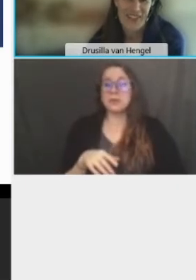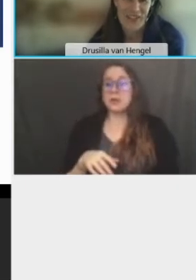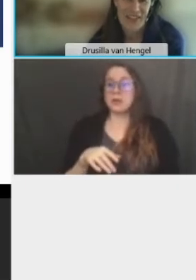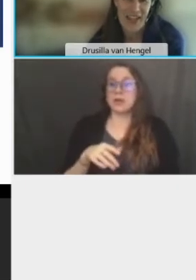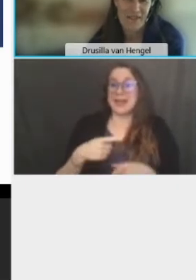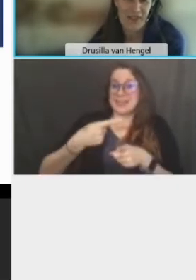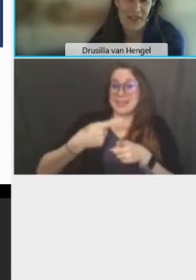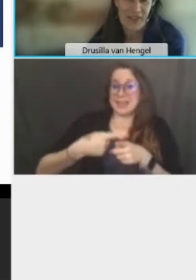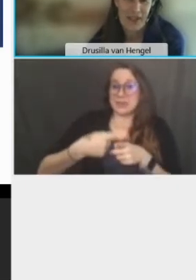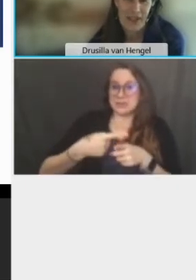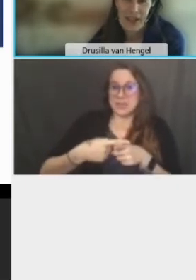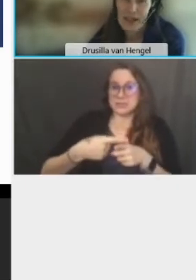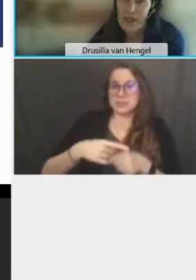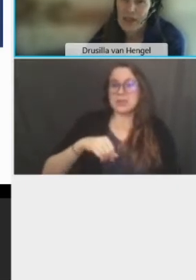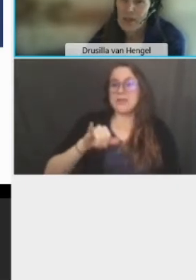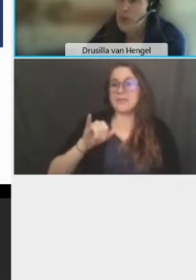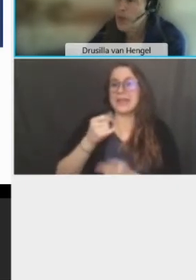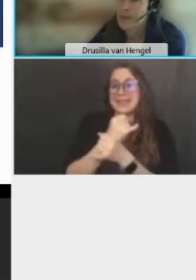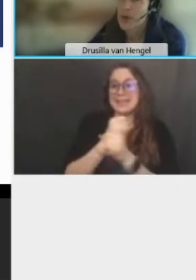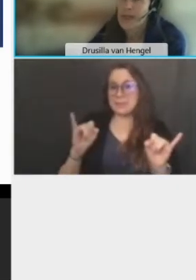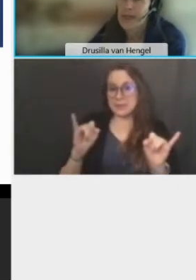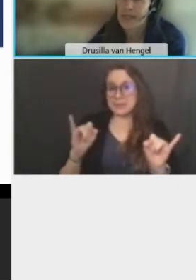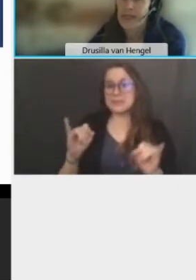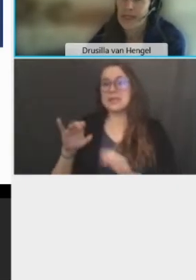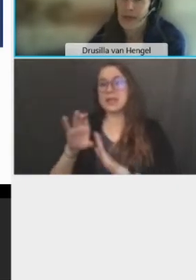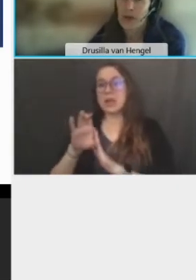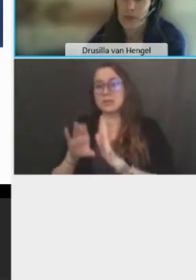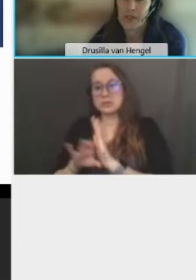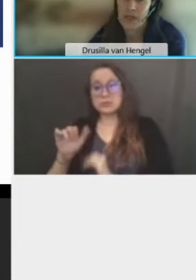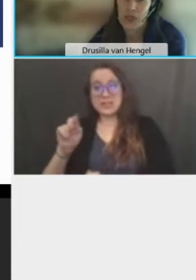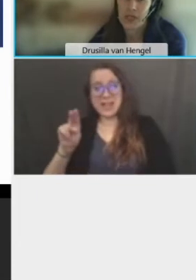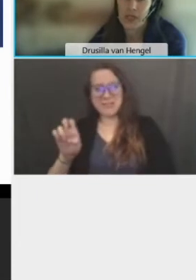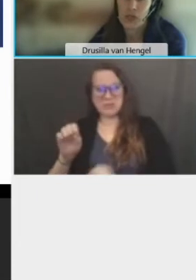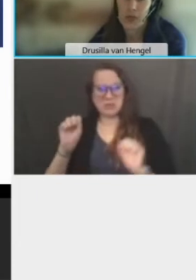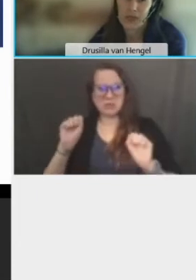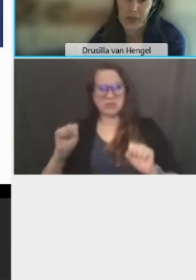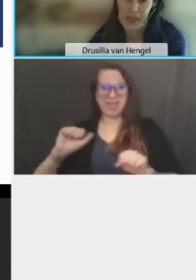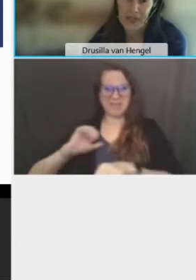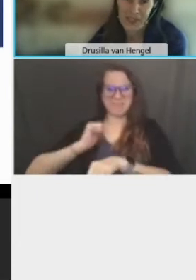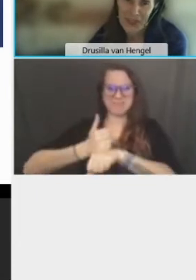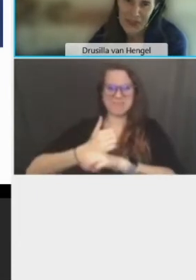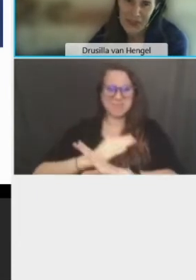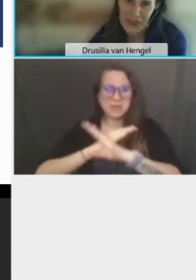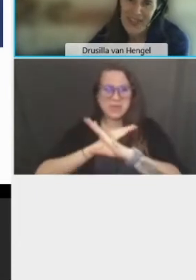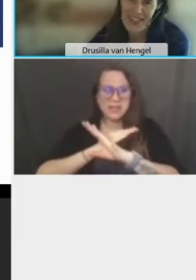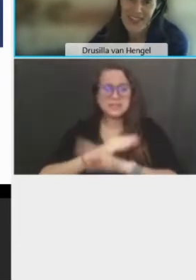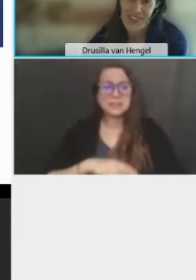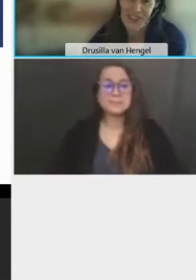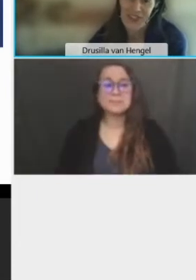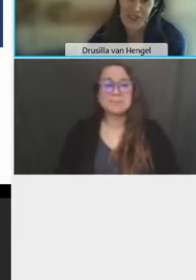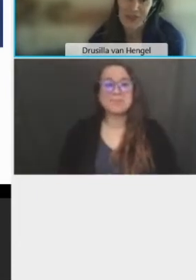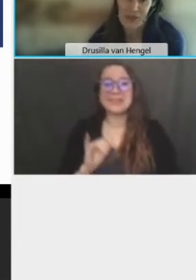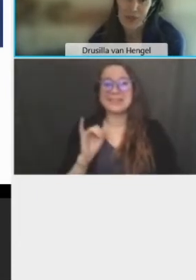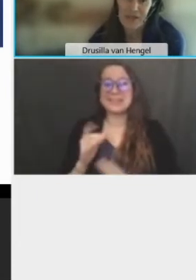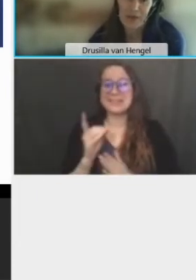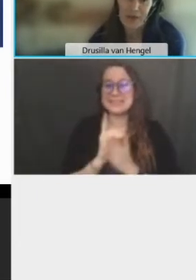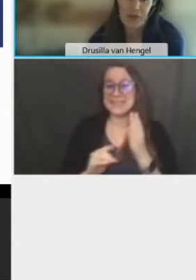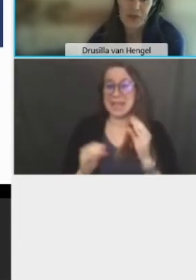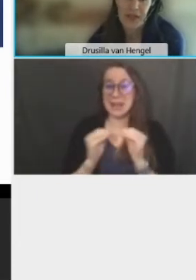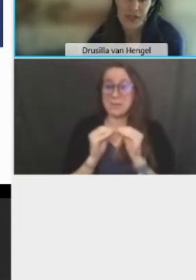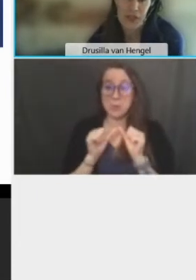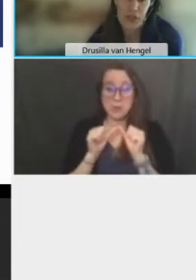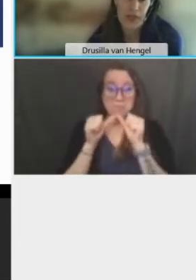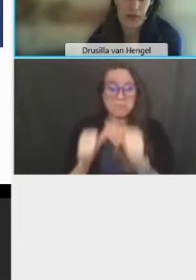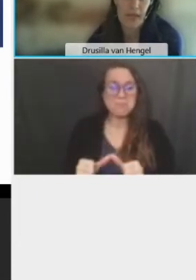and Constitution Avenues? The more permanent design that will be constructed in 2022, next year, during the repaving